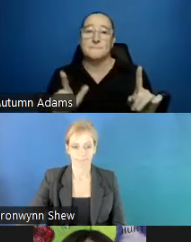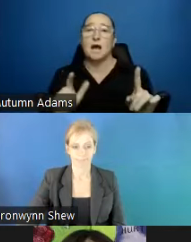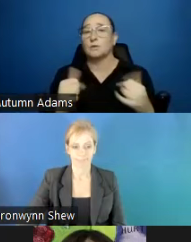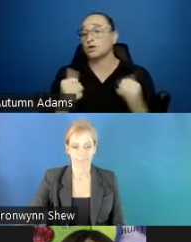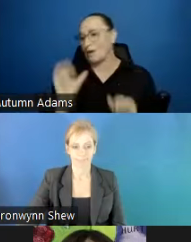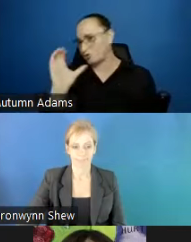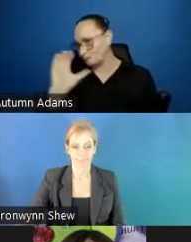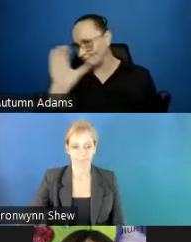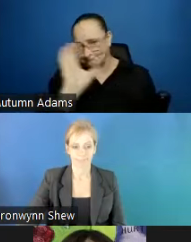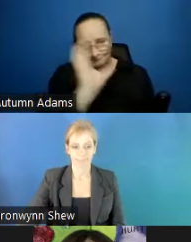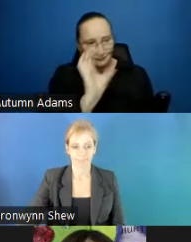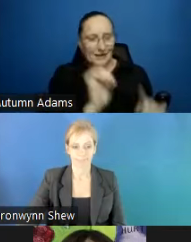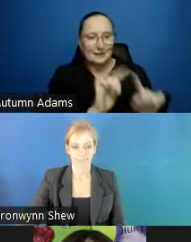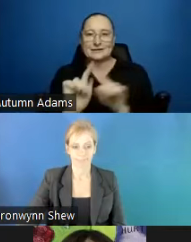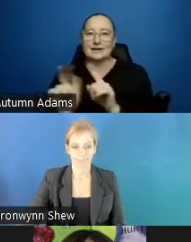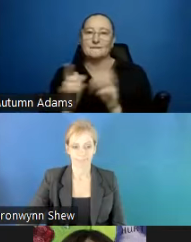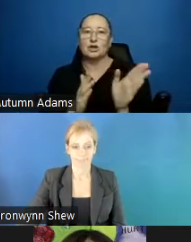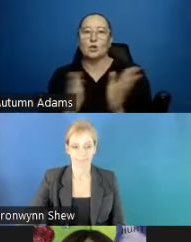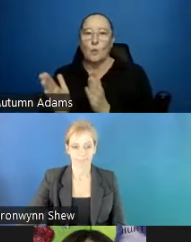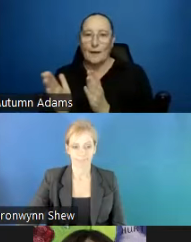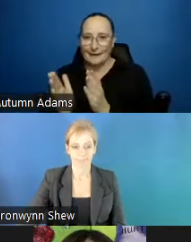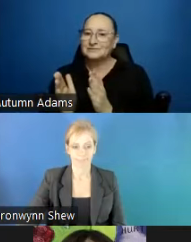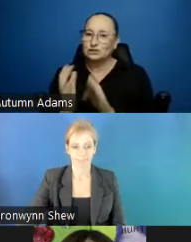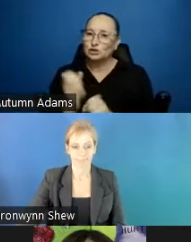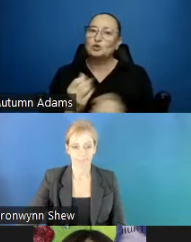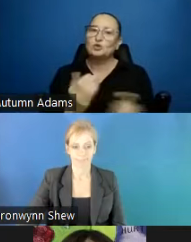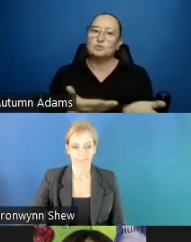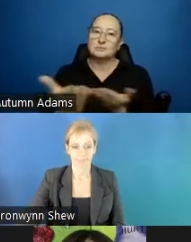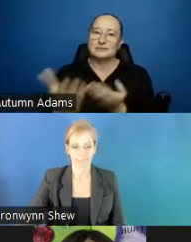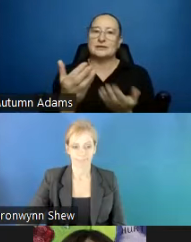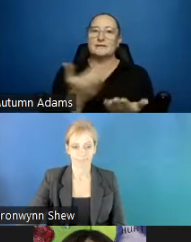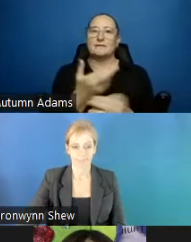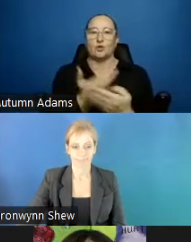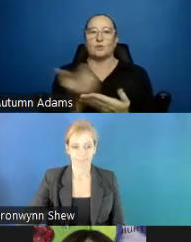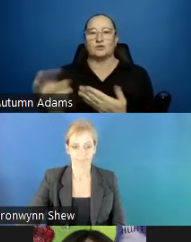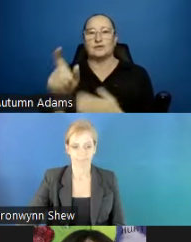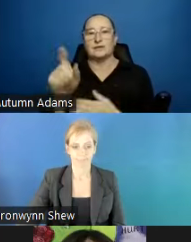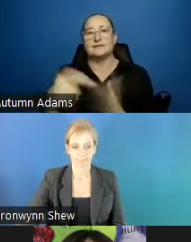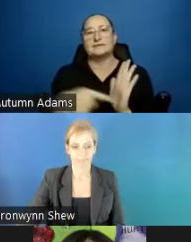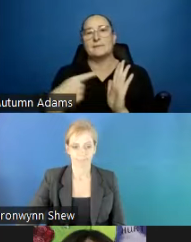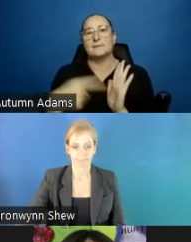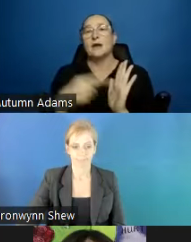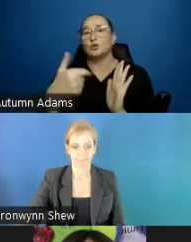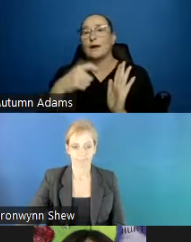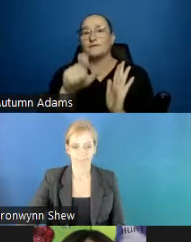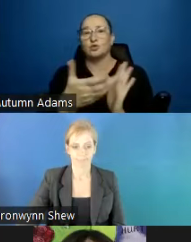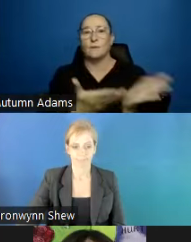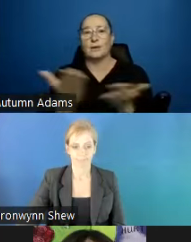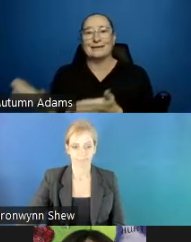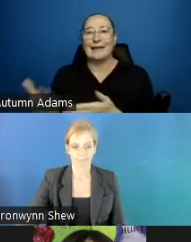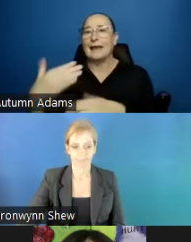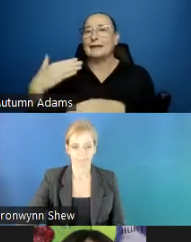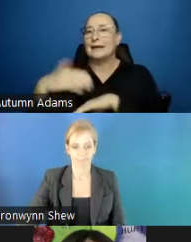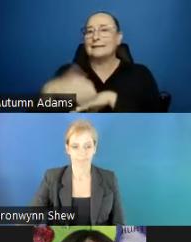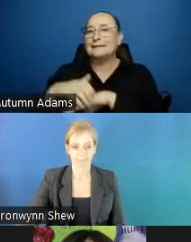need. So sometimes you have to bring in an English interpreter with an ASL translator or a different foreign language